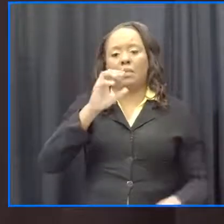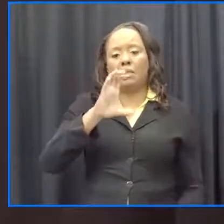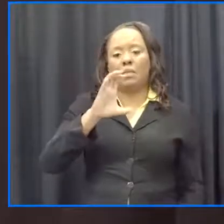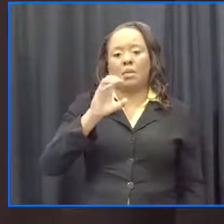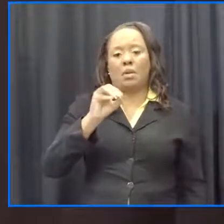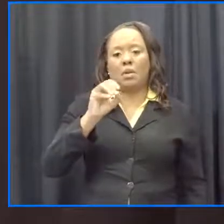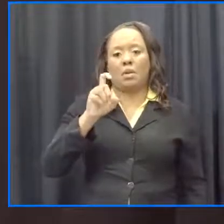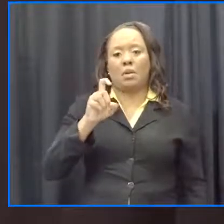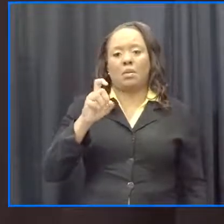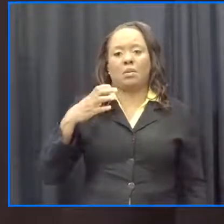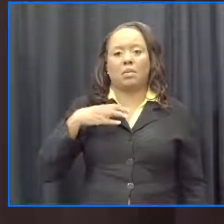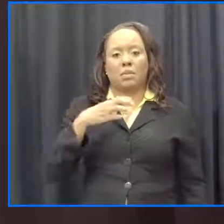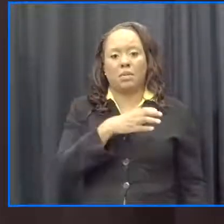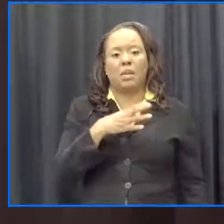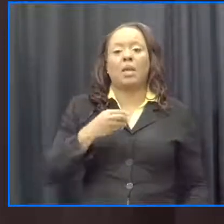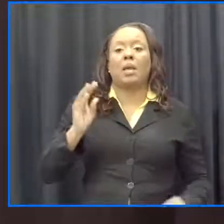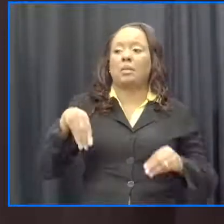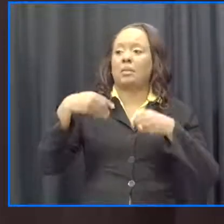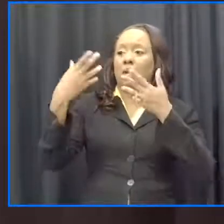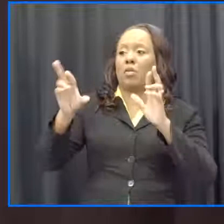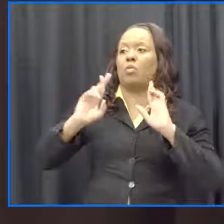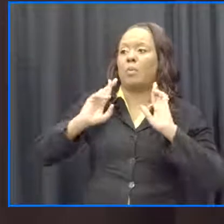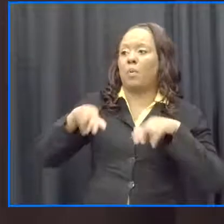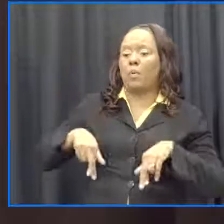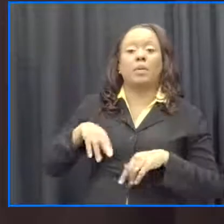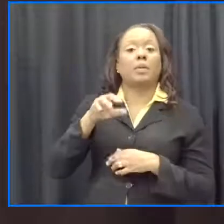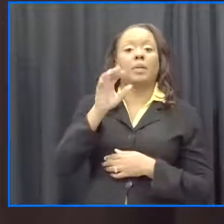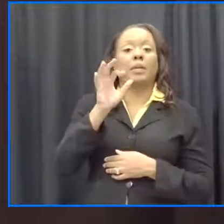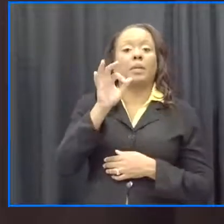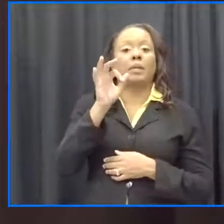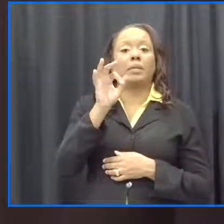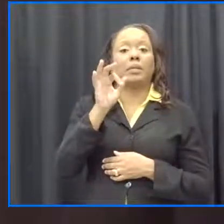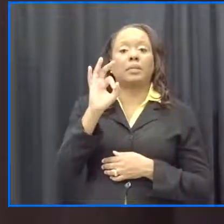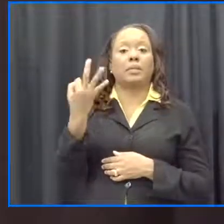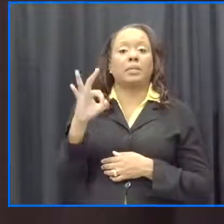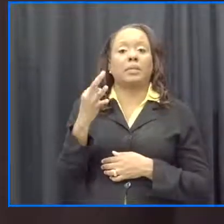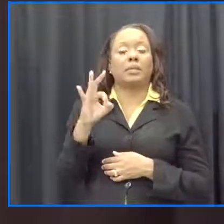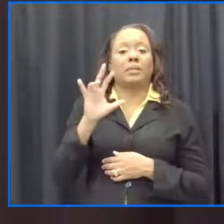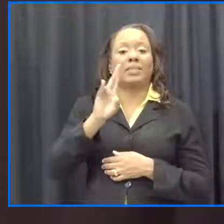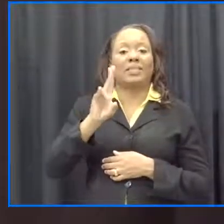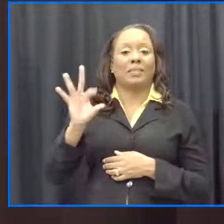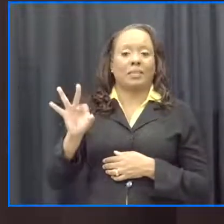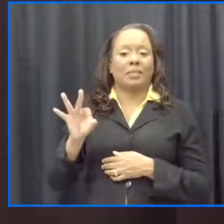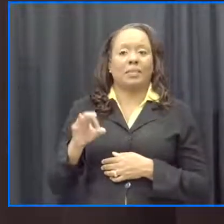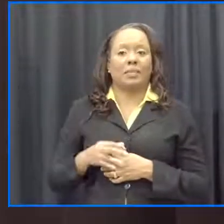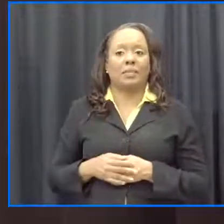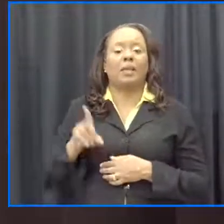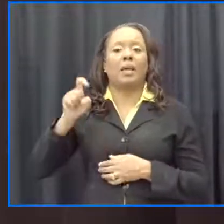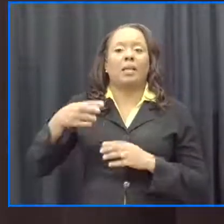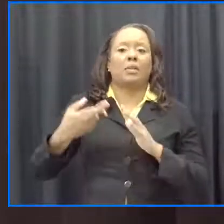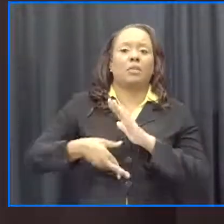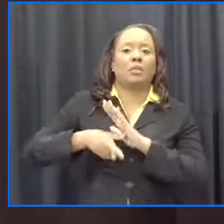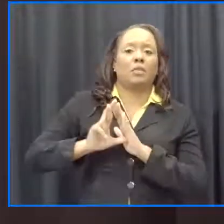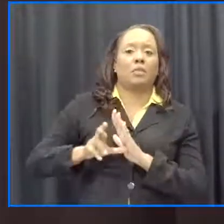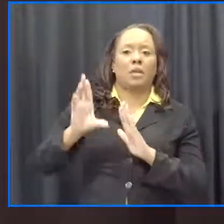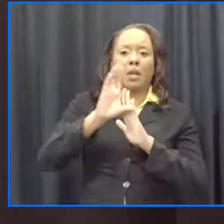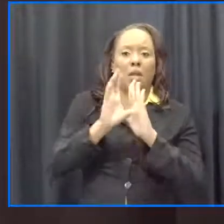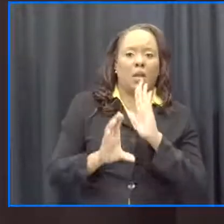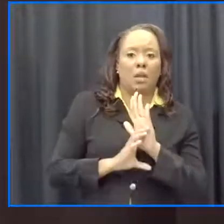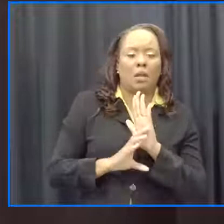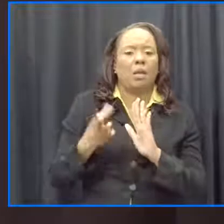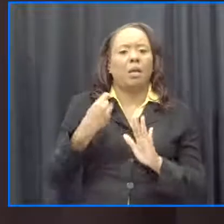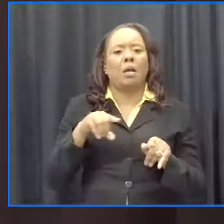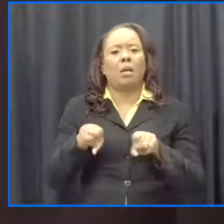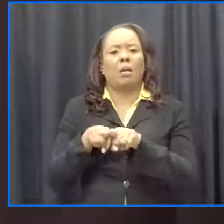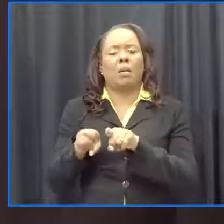which submitted its report in 1979. And that commission was appointed to review the Constitution and to